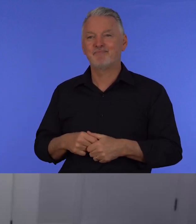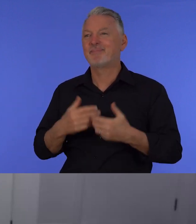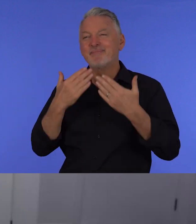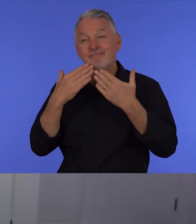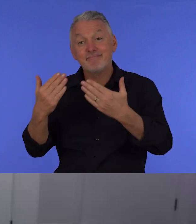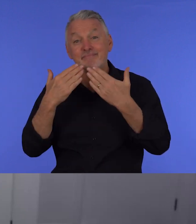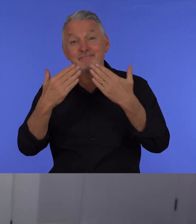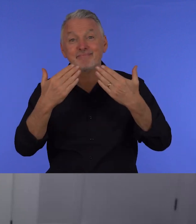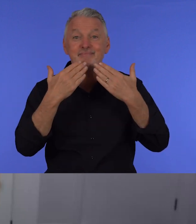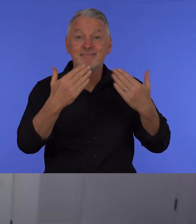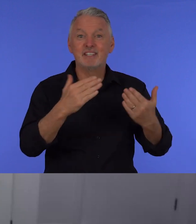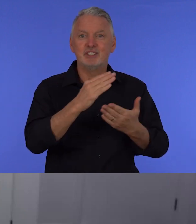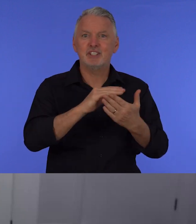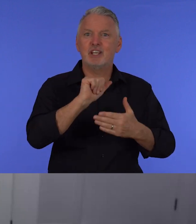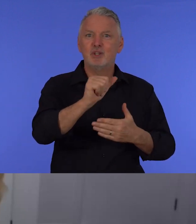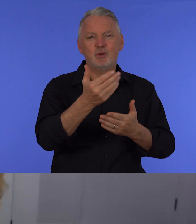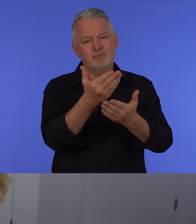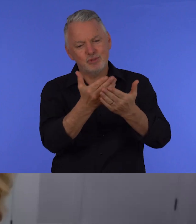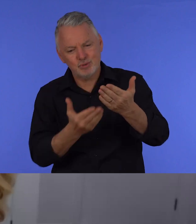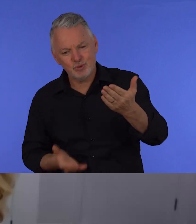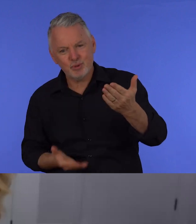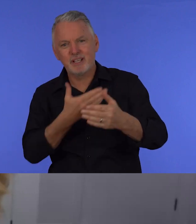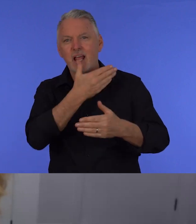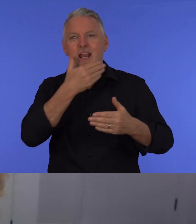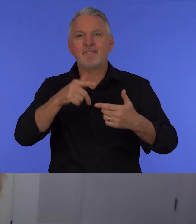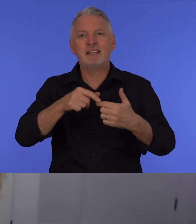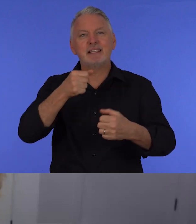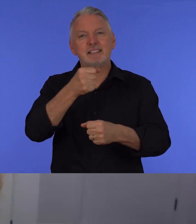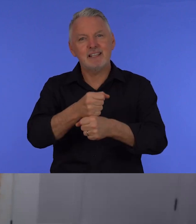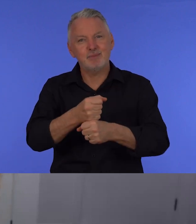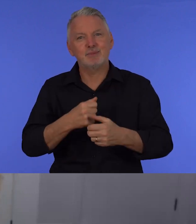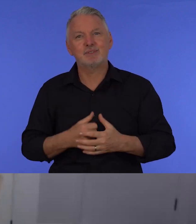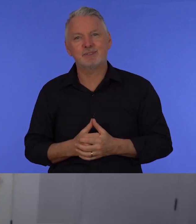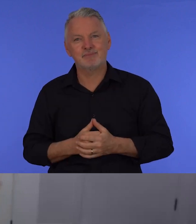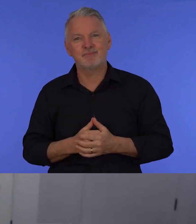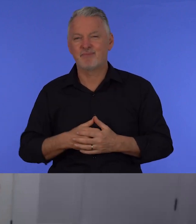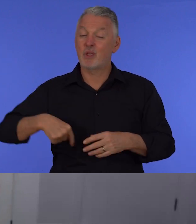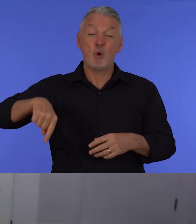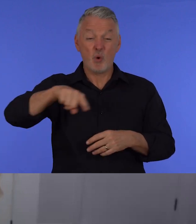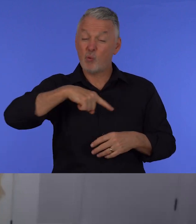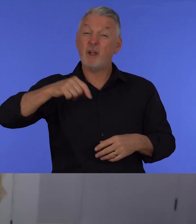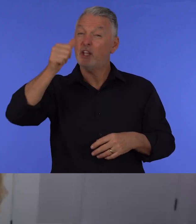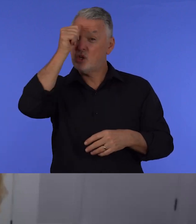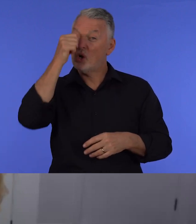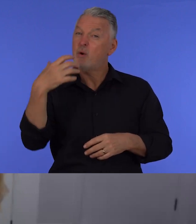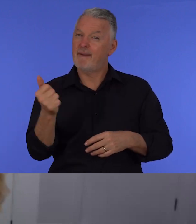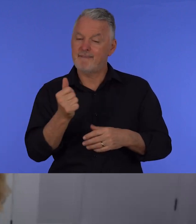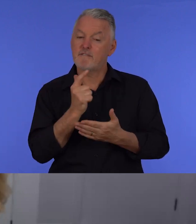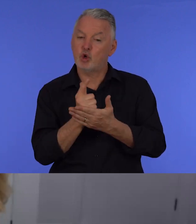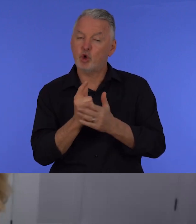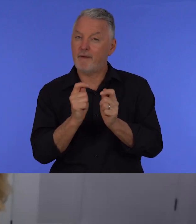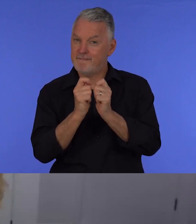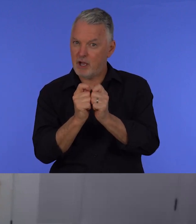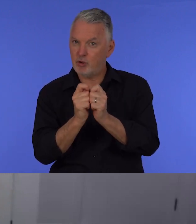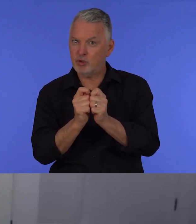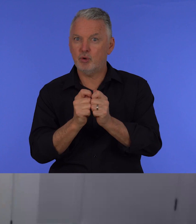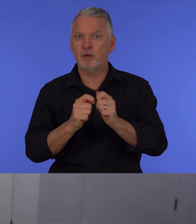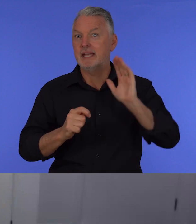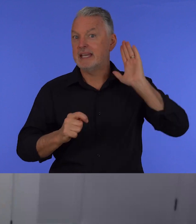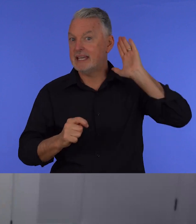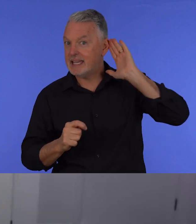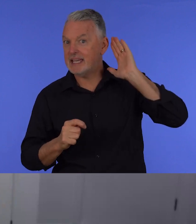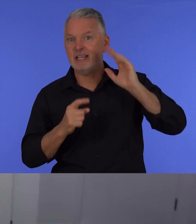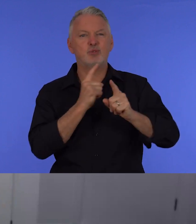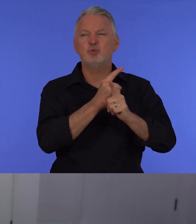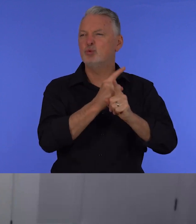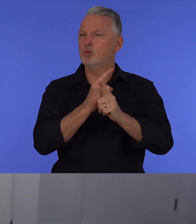effect. Thank you so much, all of you, for sharing such great examples of what inclusion in the community can look like. We know there is so